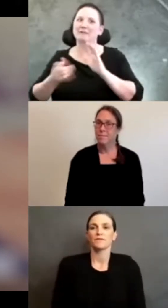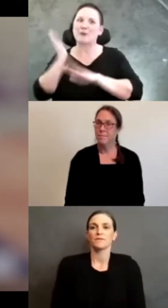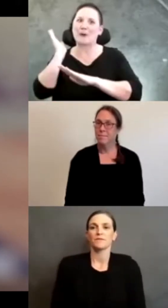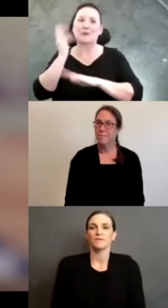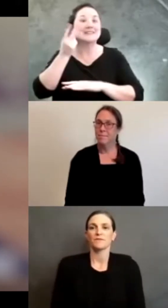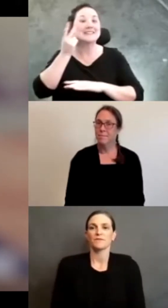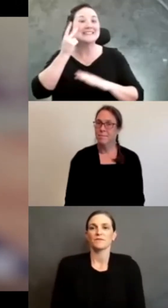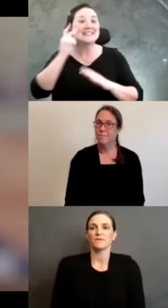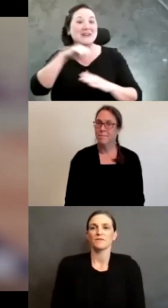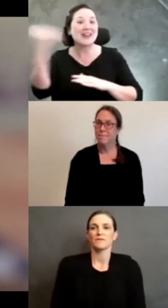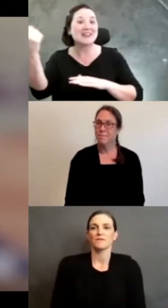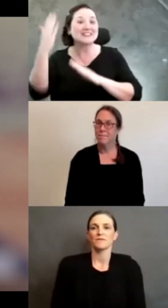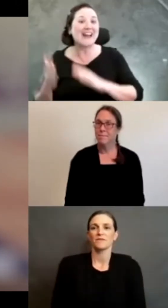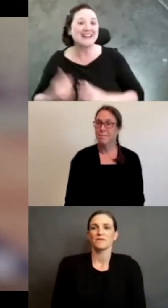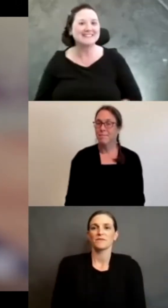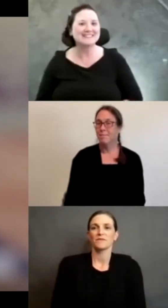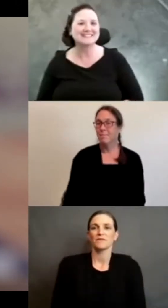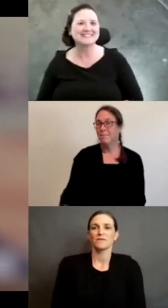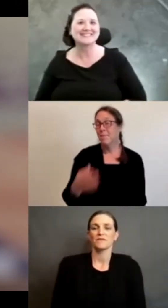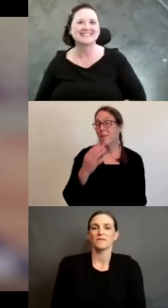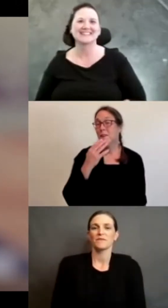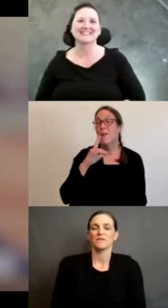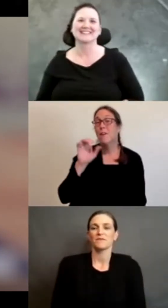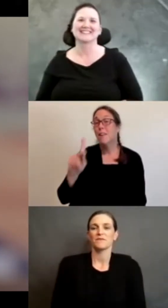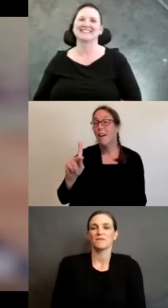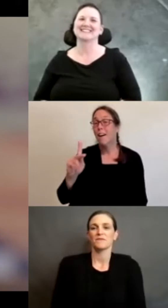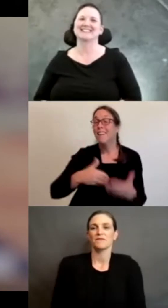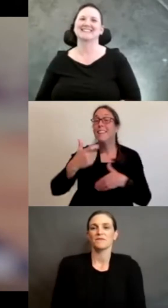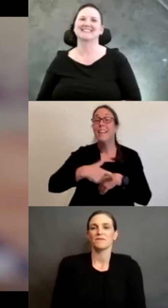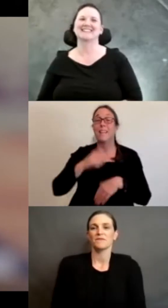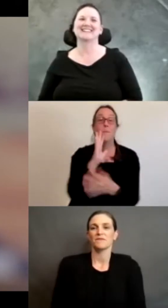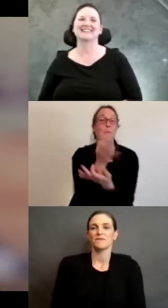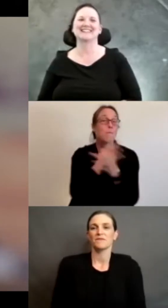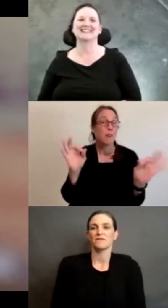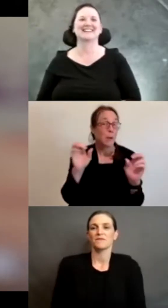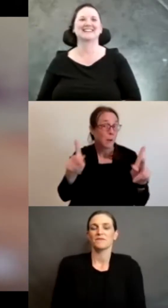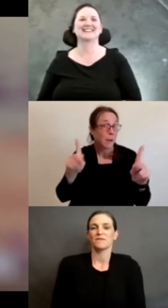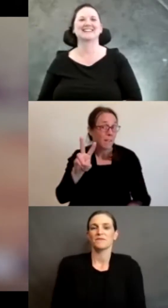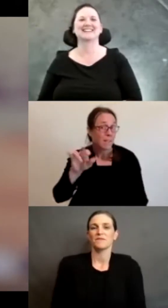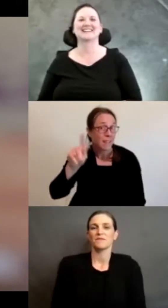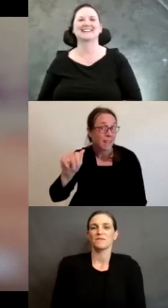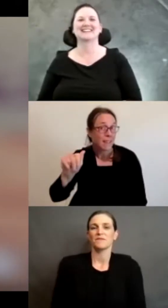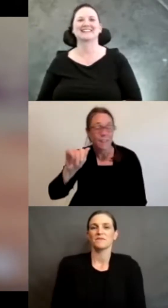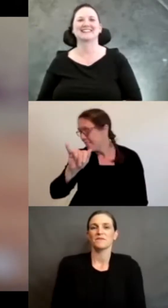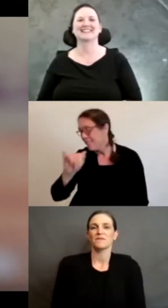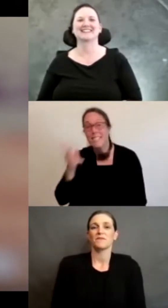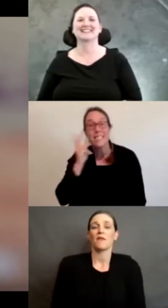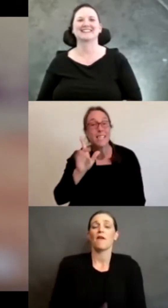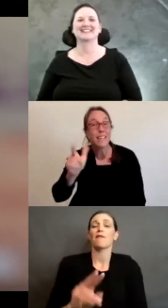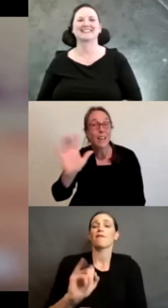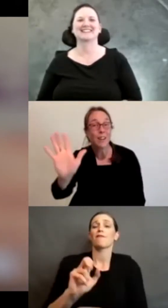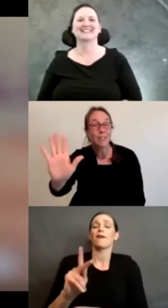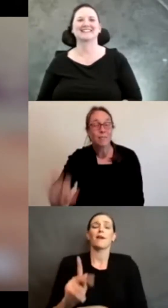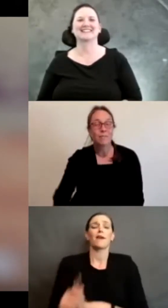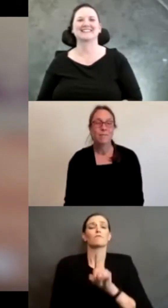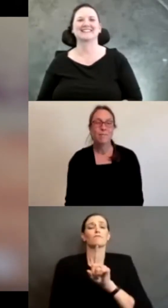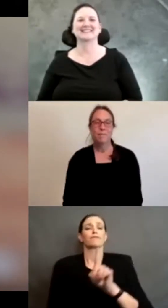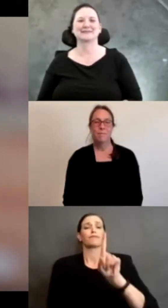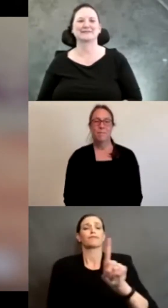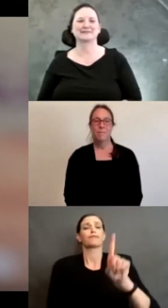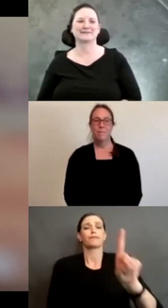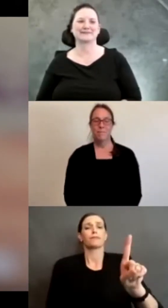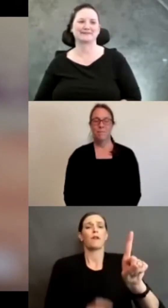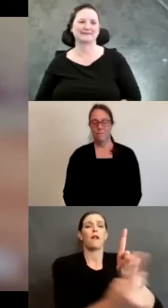Hank. Good luck. It's on the house next time, Vicky. See ya! Vicky walks out the door passing